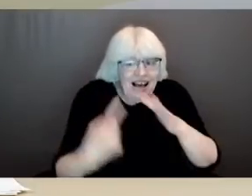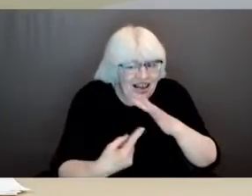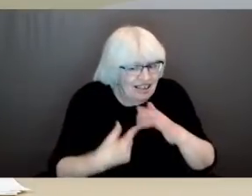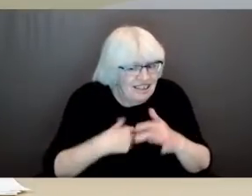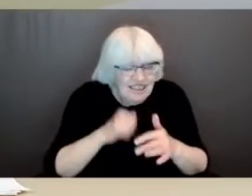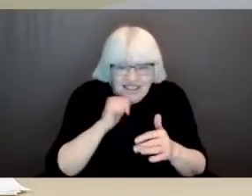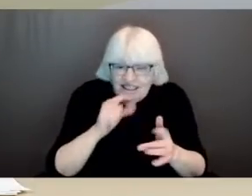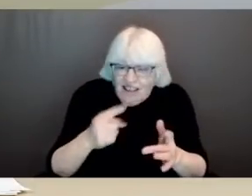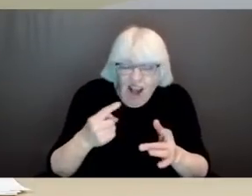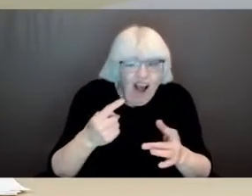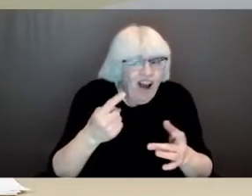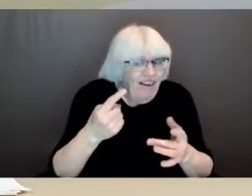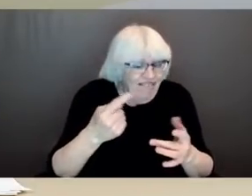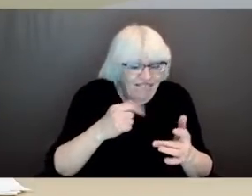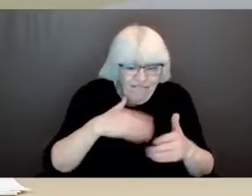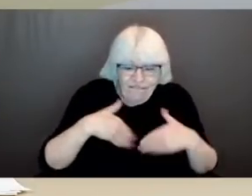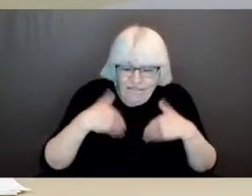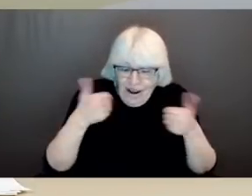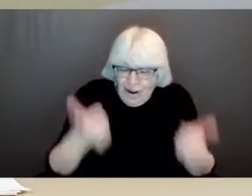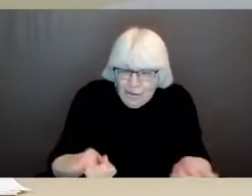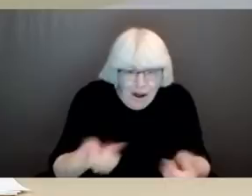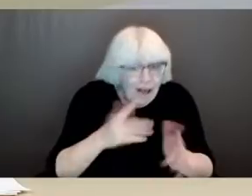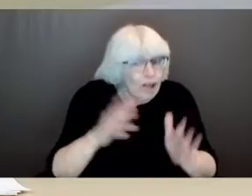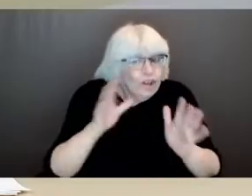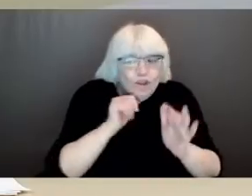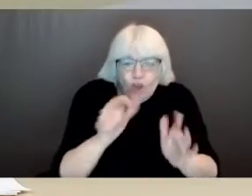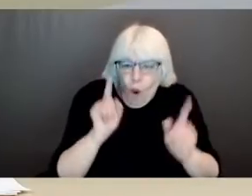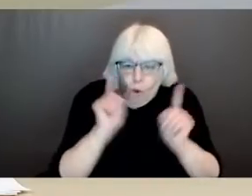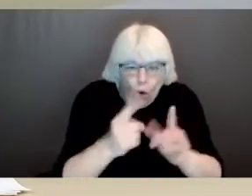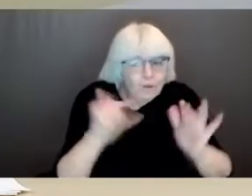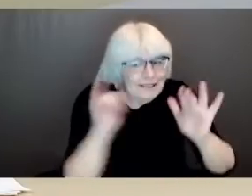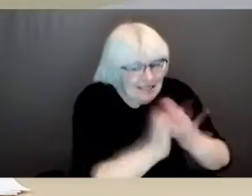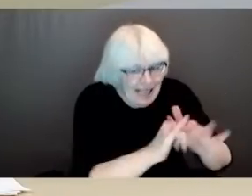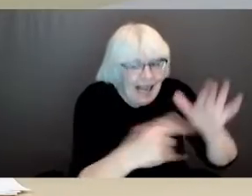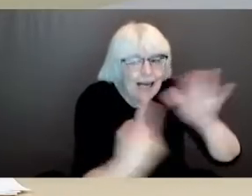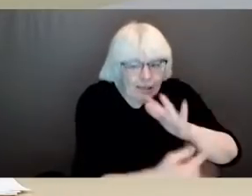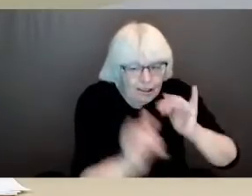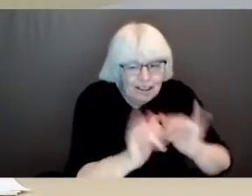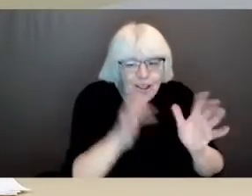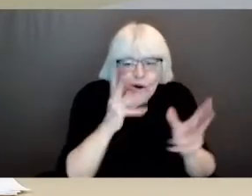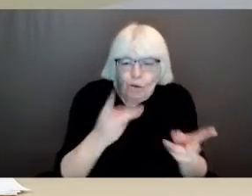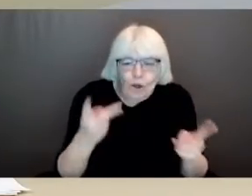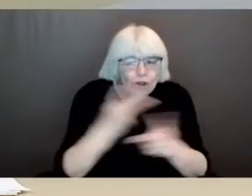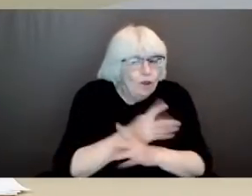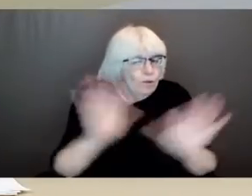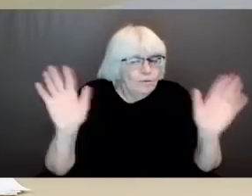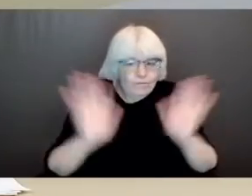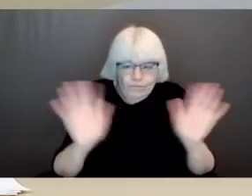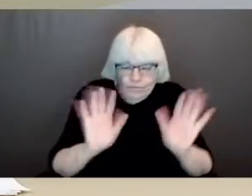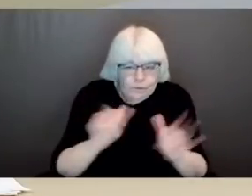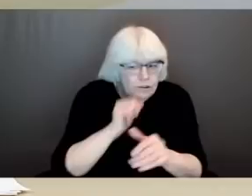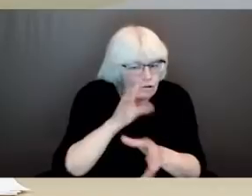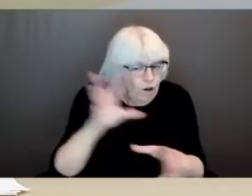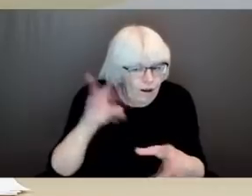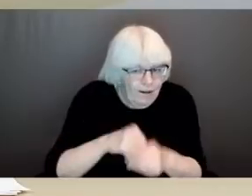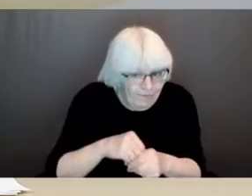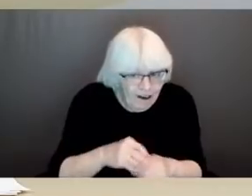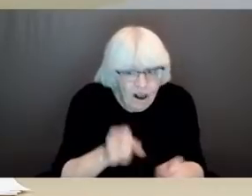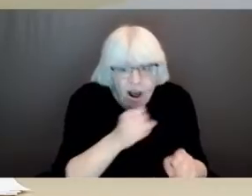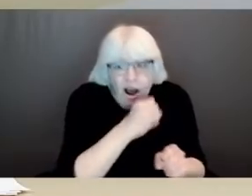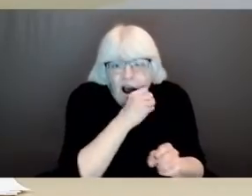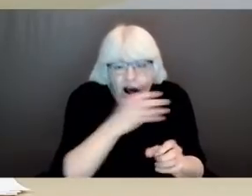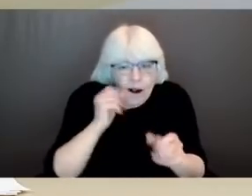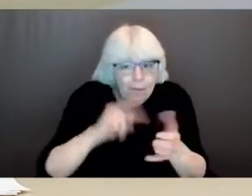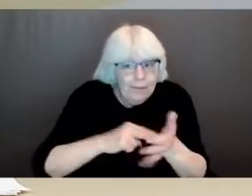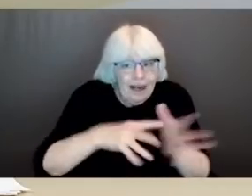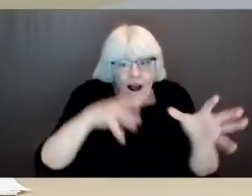be respectful of homes who do not wish to participate in Halloween this year, and if the lights are off, skip that particular